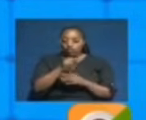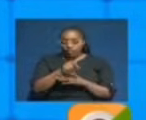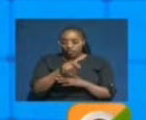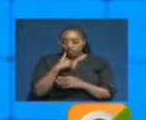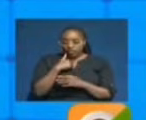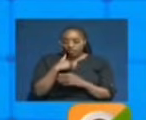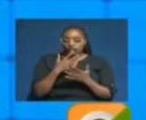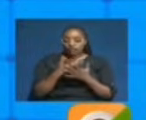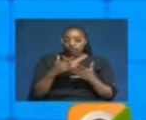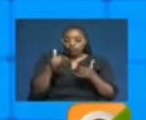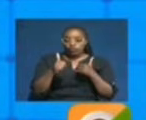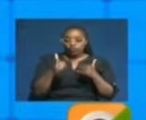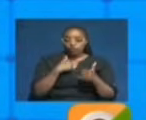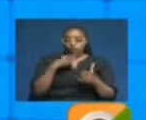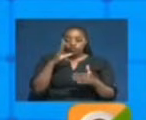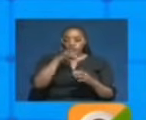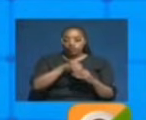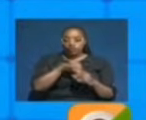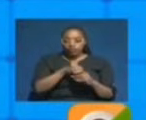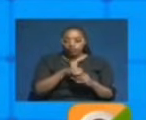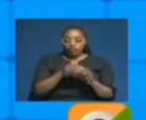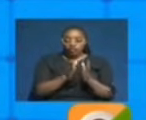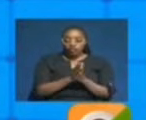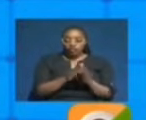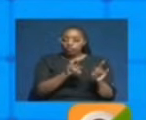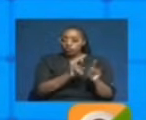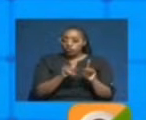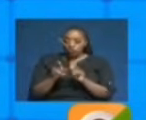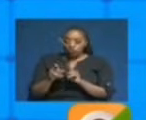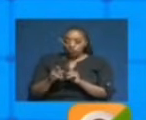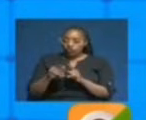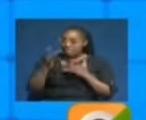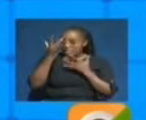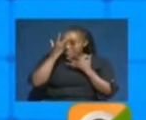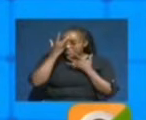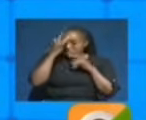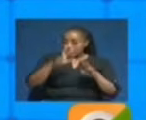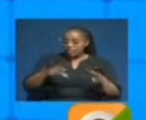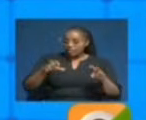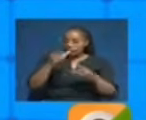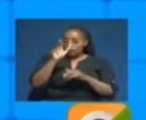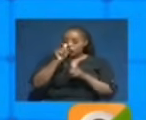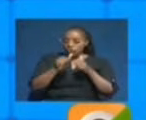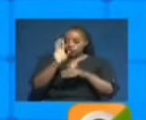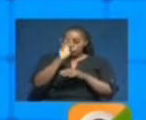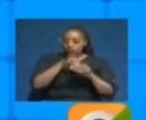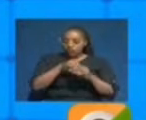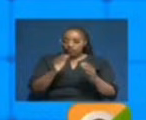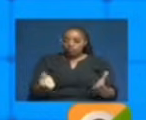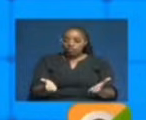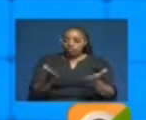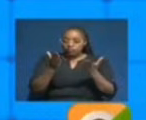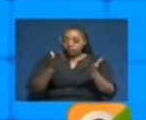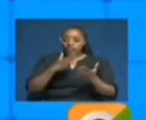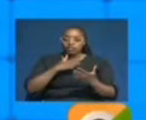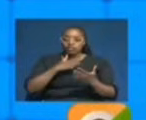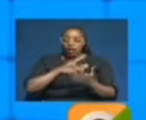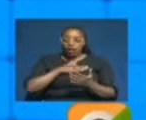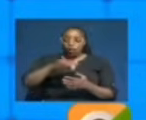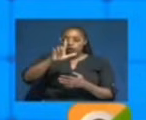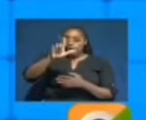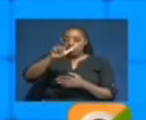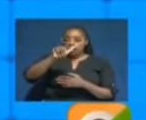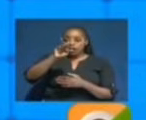we're investing, and in the disease surveillance we are investing, and upscaling of our